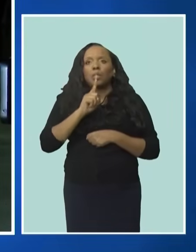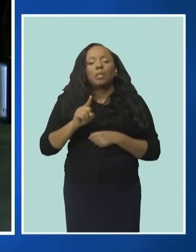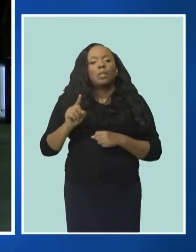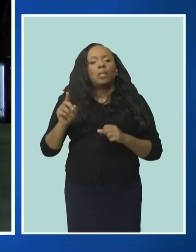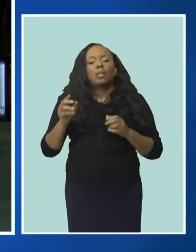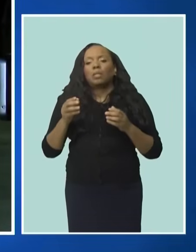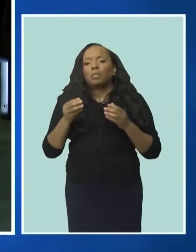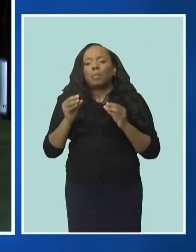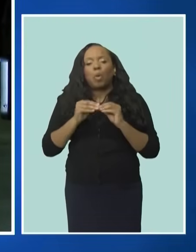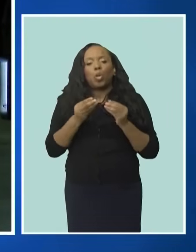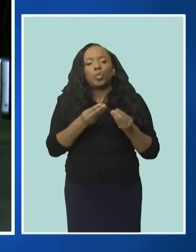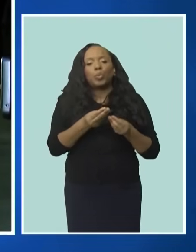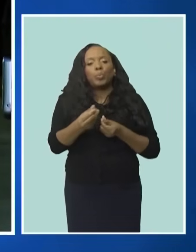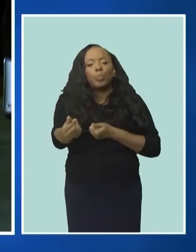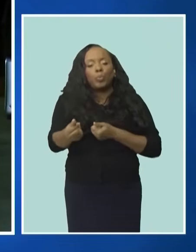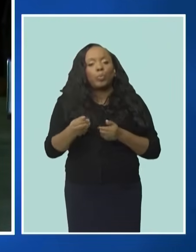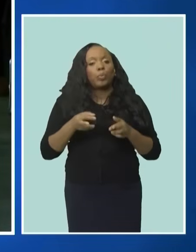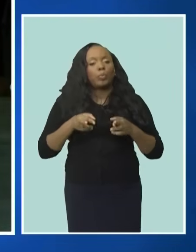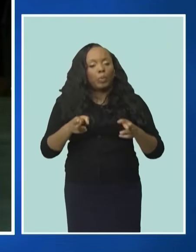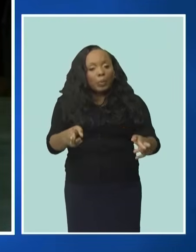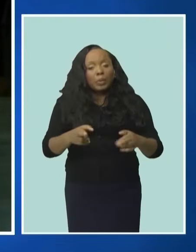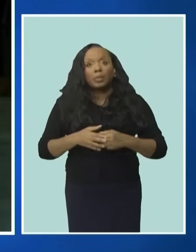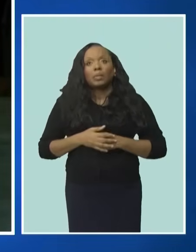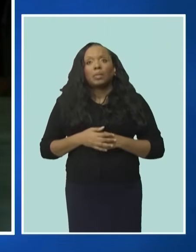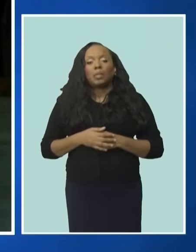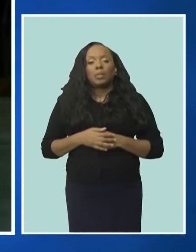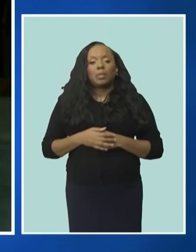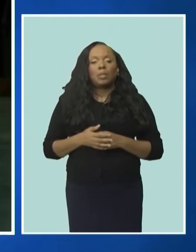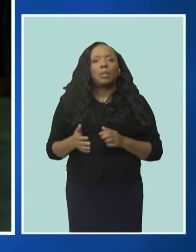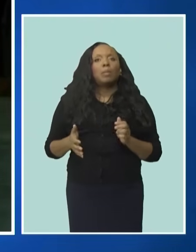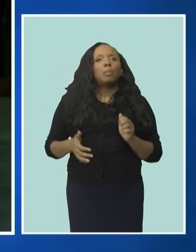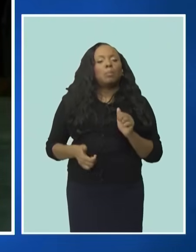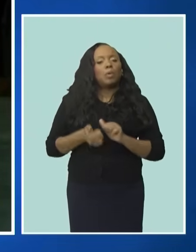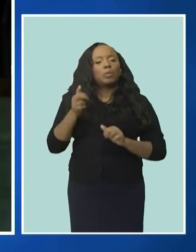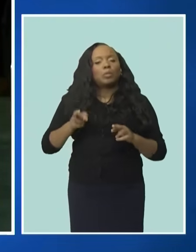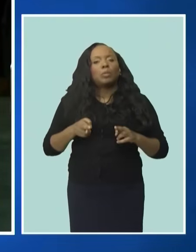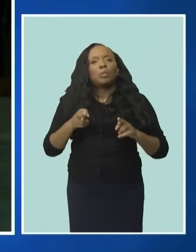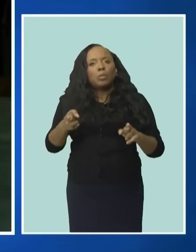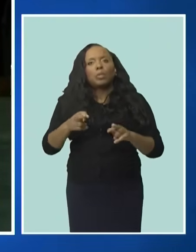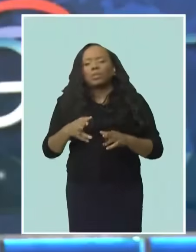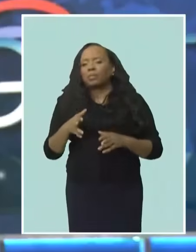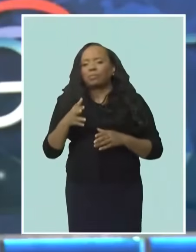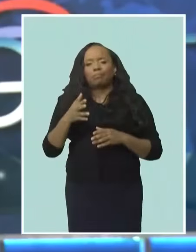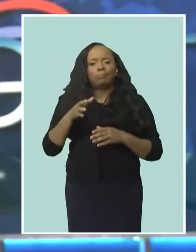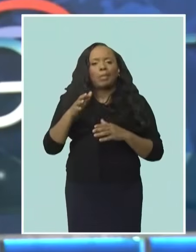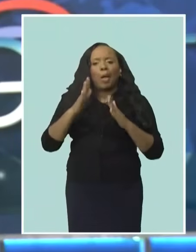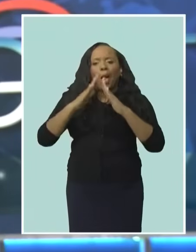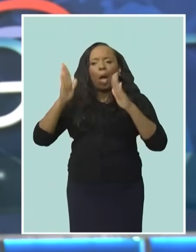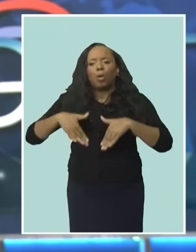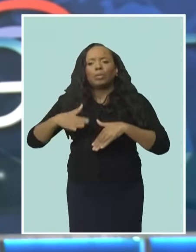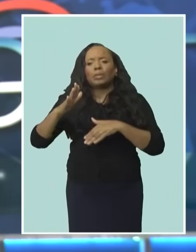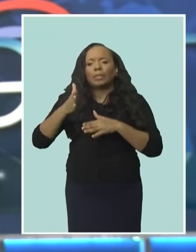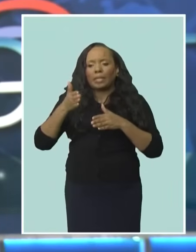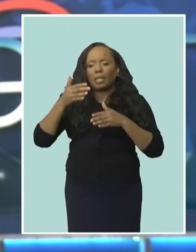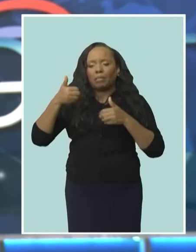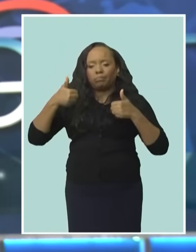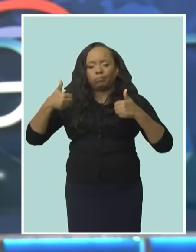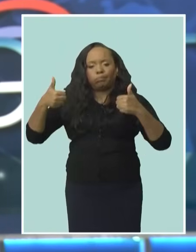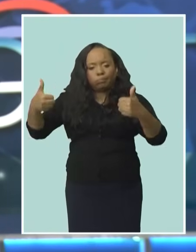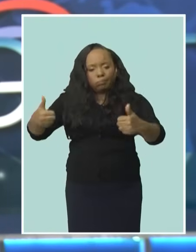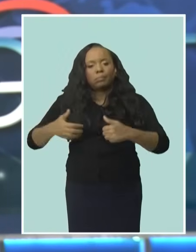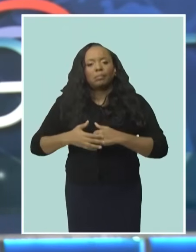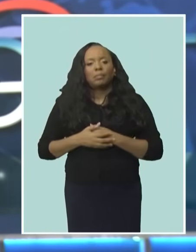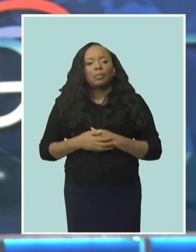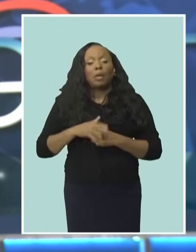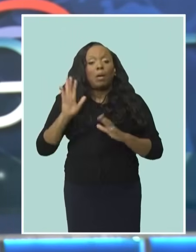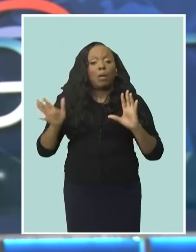number of the various communities, the majority of them being residential roads. Ms. Bradshaw says of those